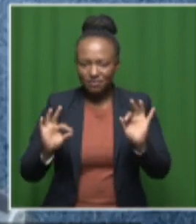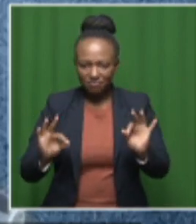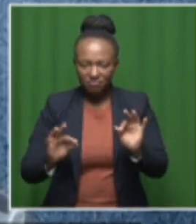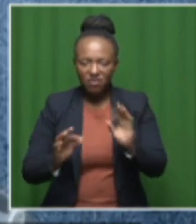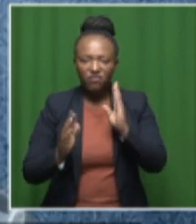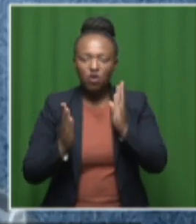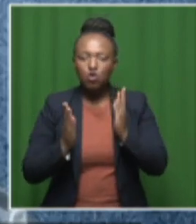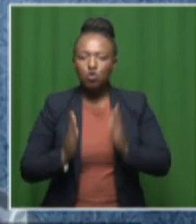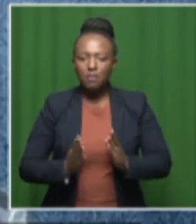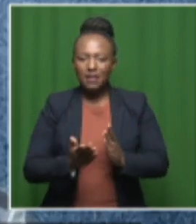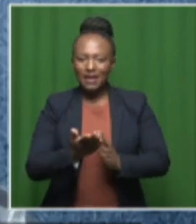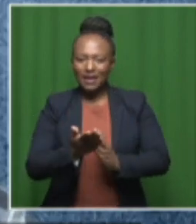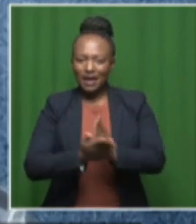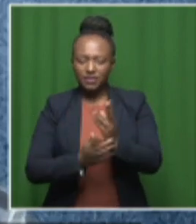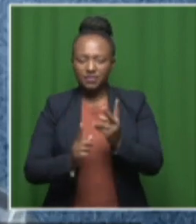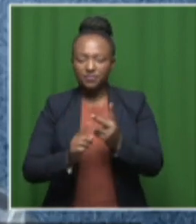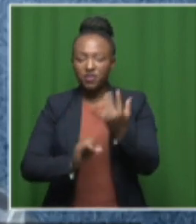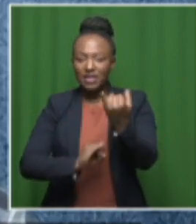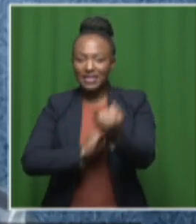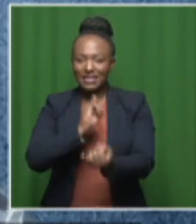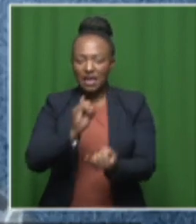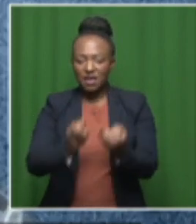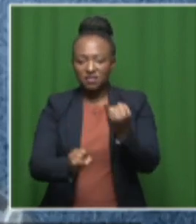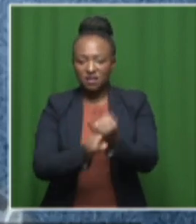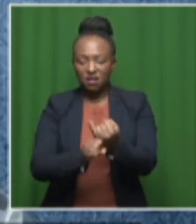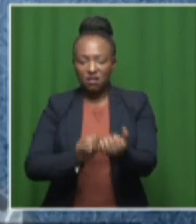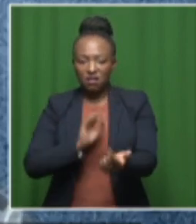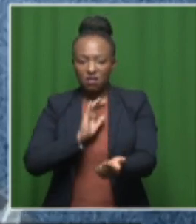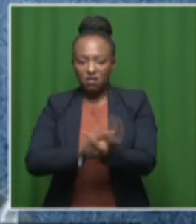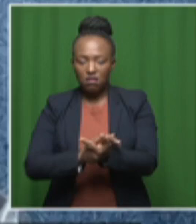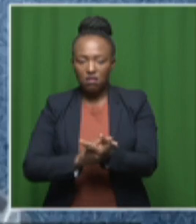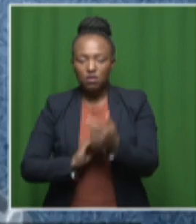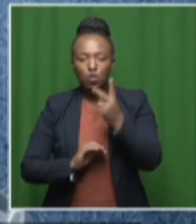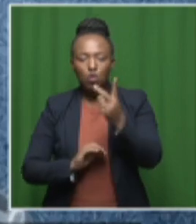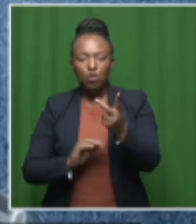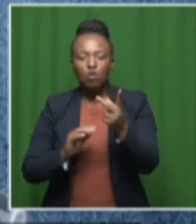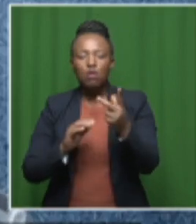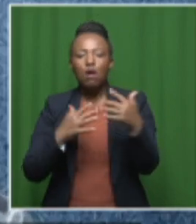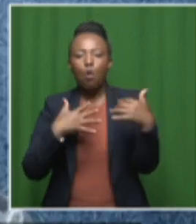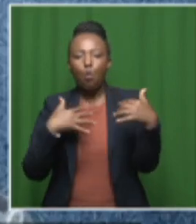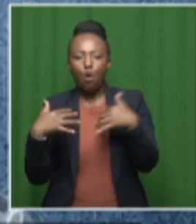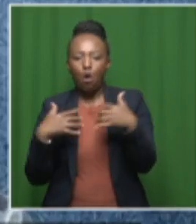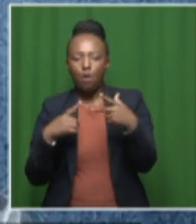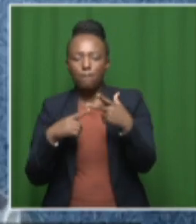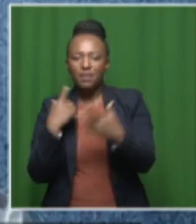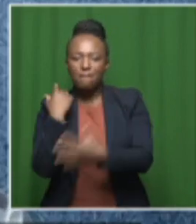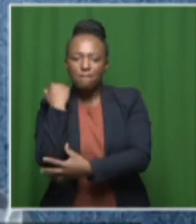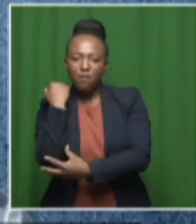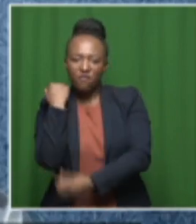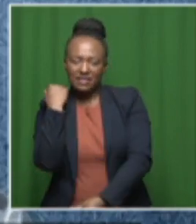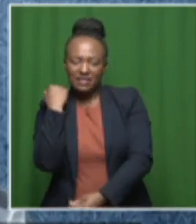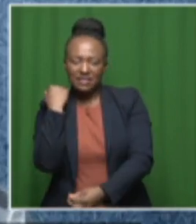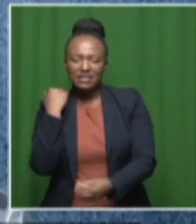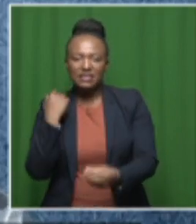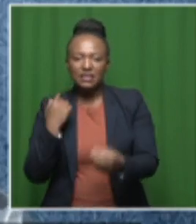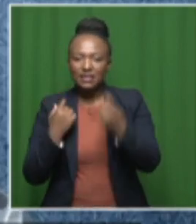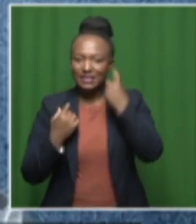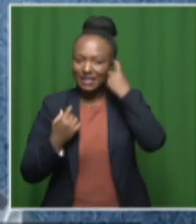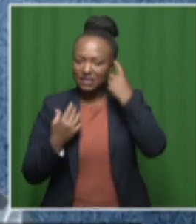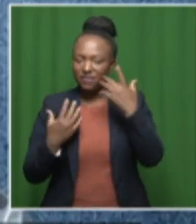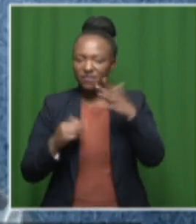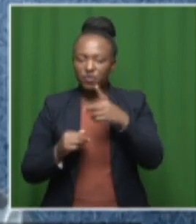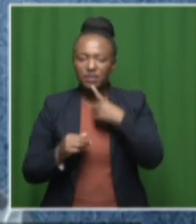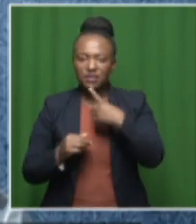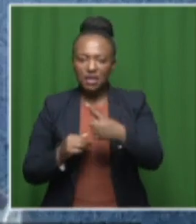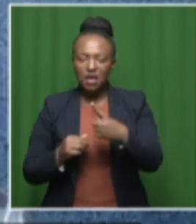and international law, and certainly also looking at the war on poverty. Yeah. As the Secretary General has said, it is unacceptable that in a